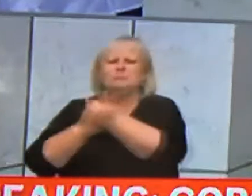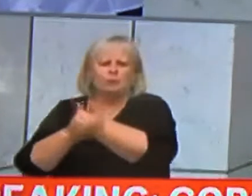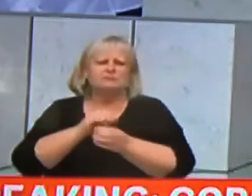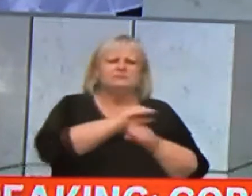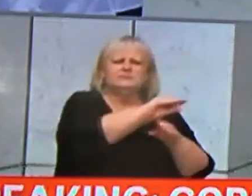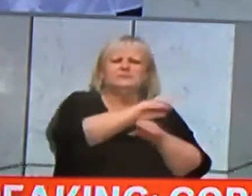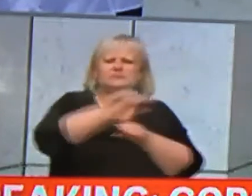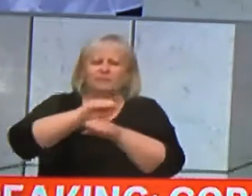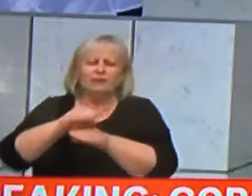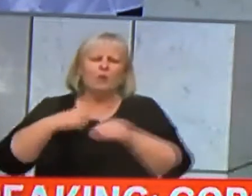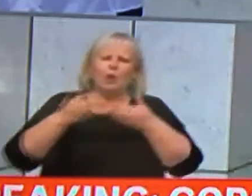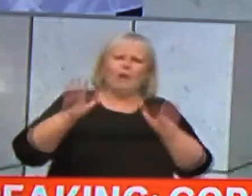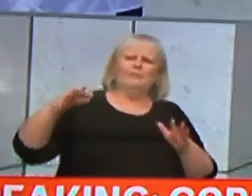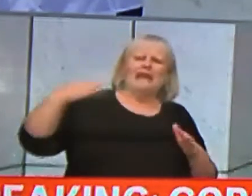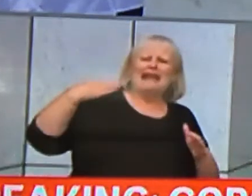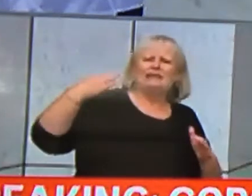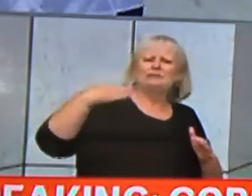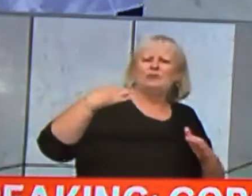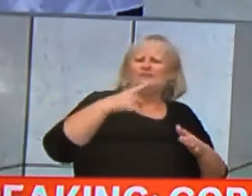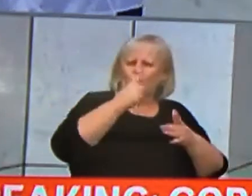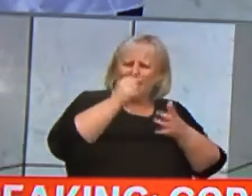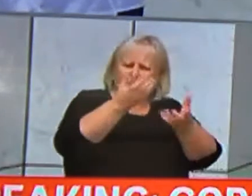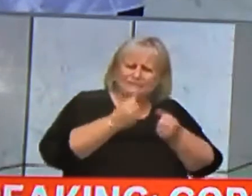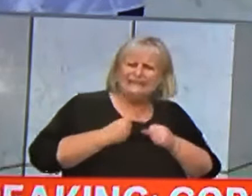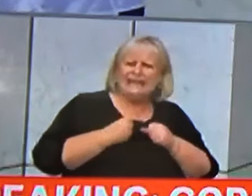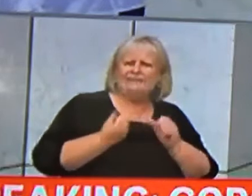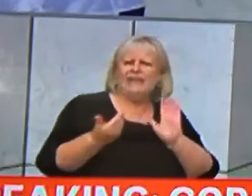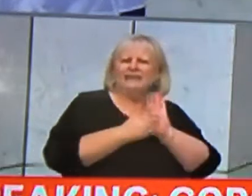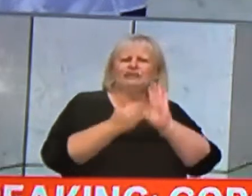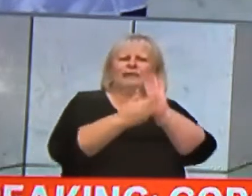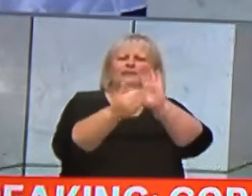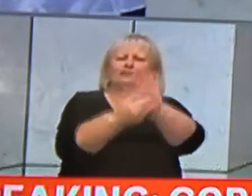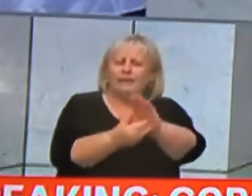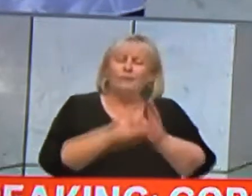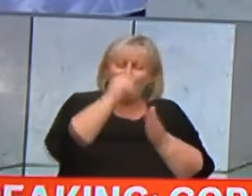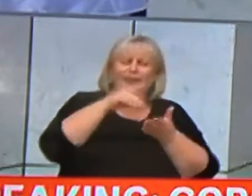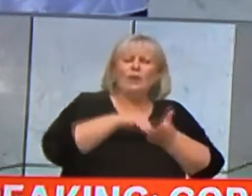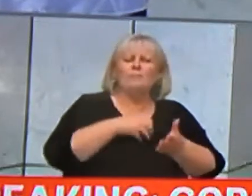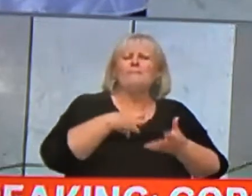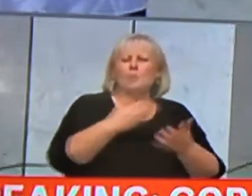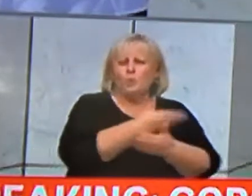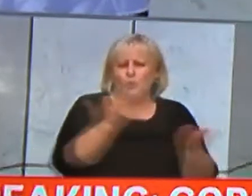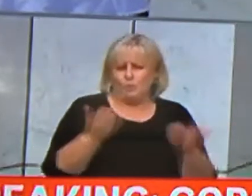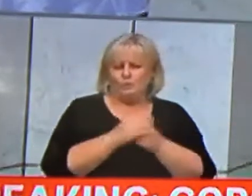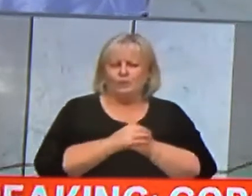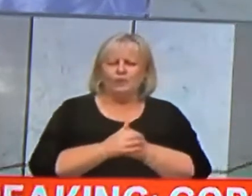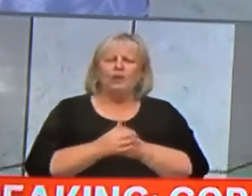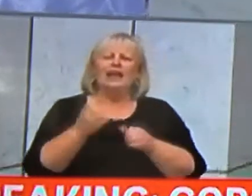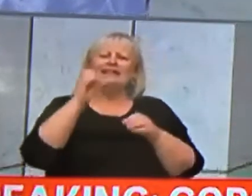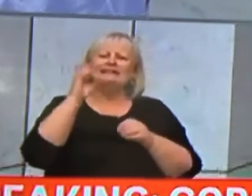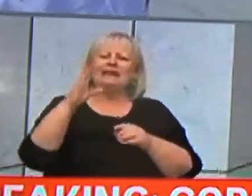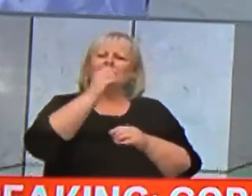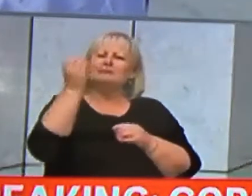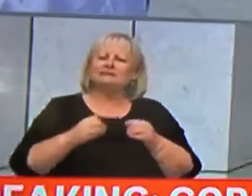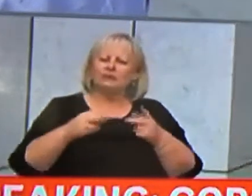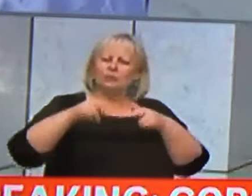greater eligibility, then we are able to help more people. And so in particular, the 10% of GDP measures that